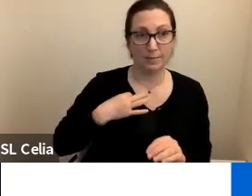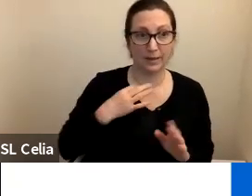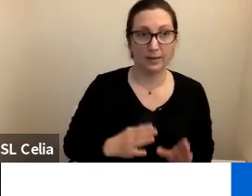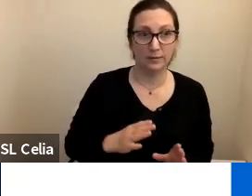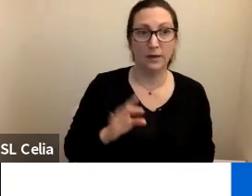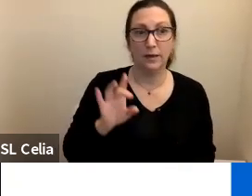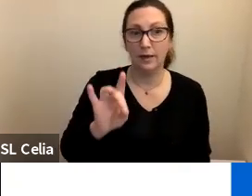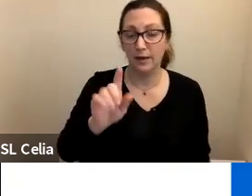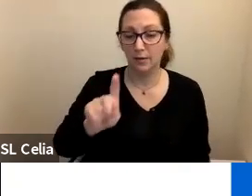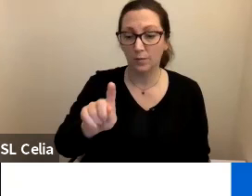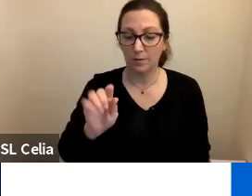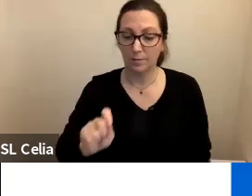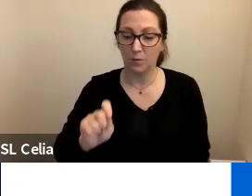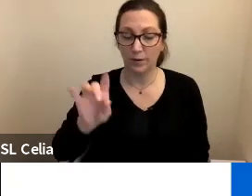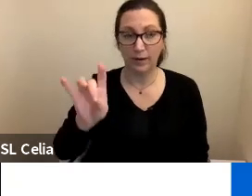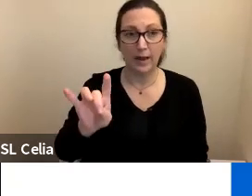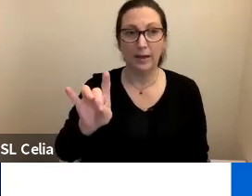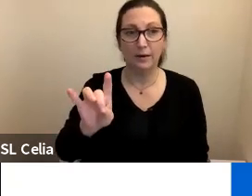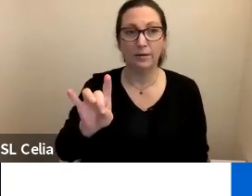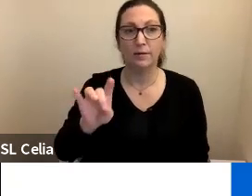81.8% of them ranked BLS first,